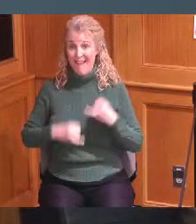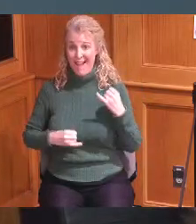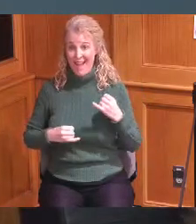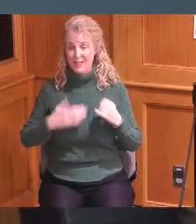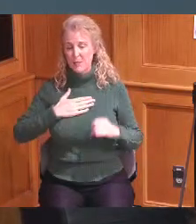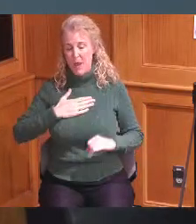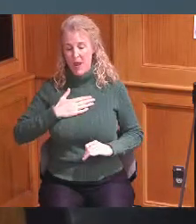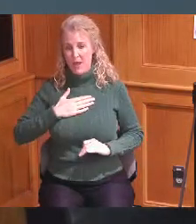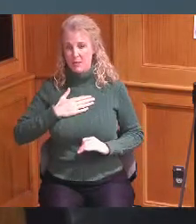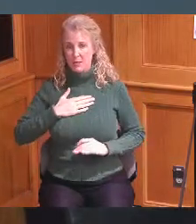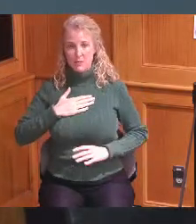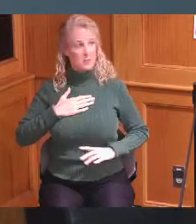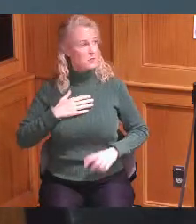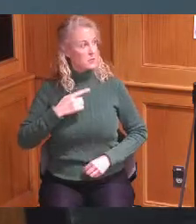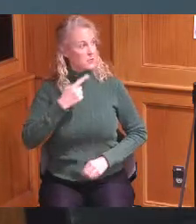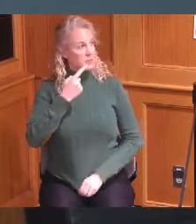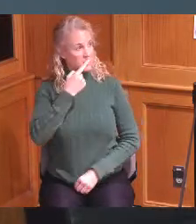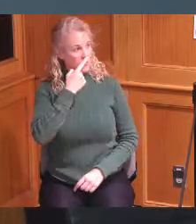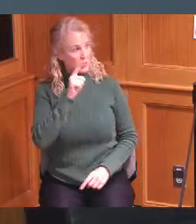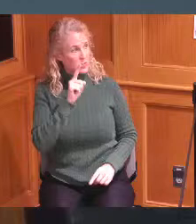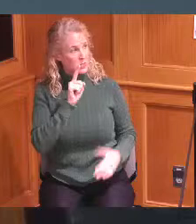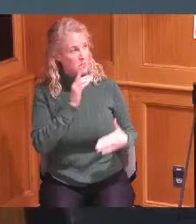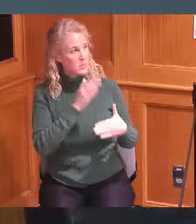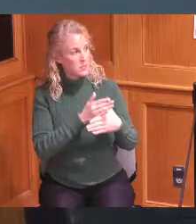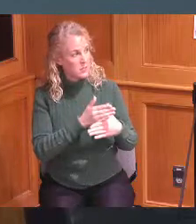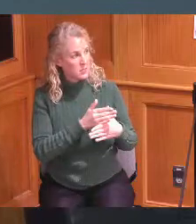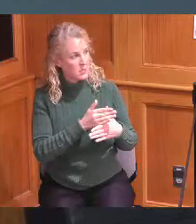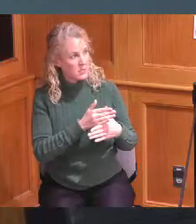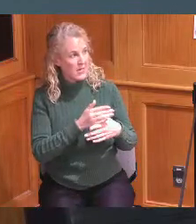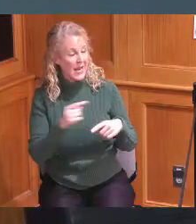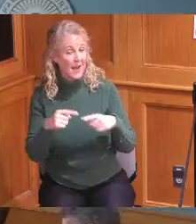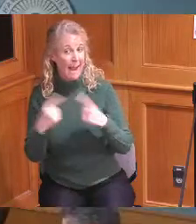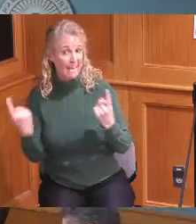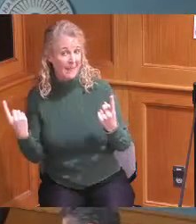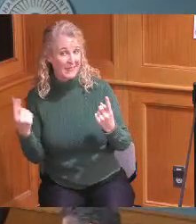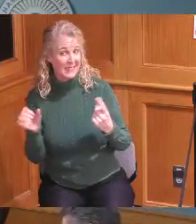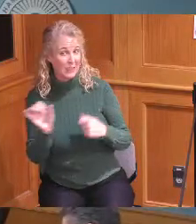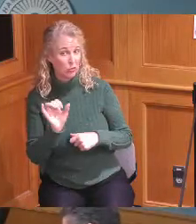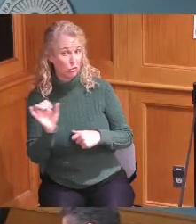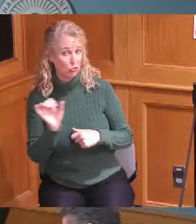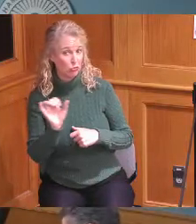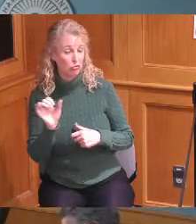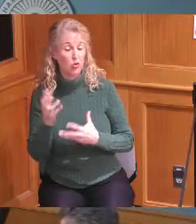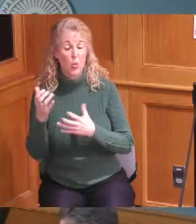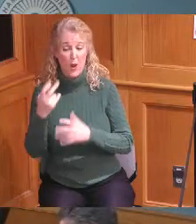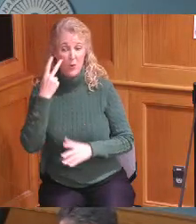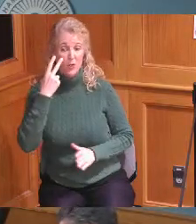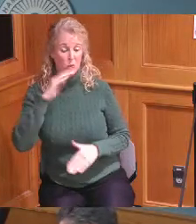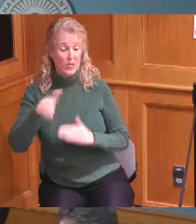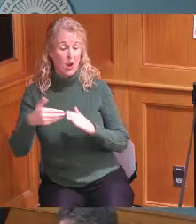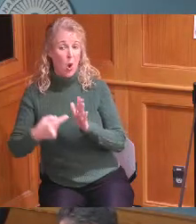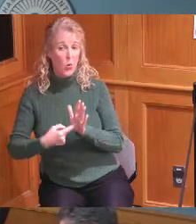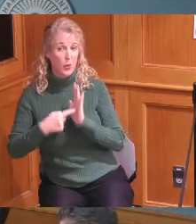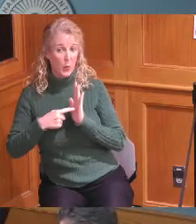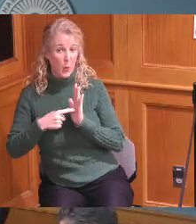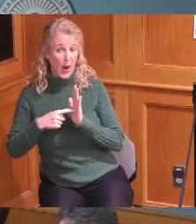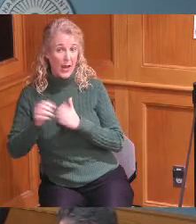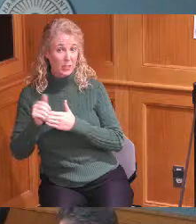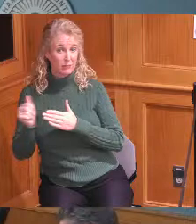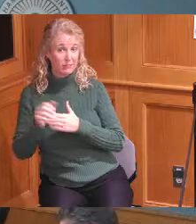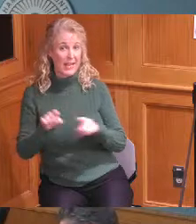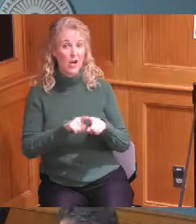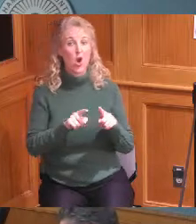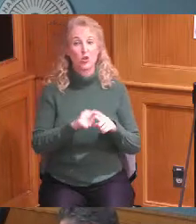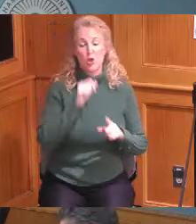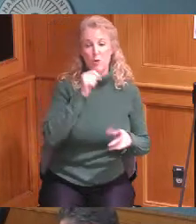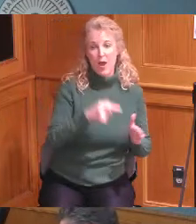me, Can I interject? And the converse of that. So asking for the mandated, and also asking for the not mandated.